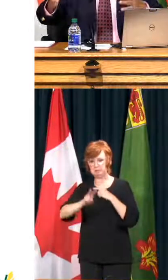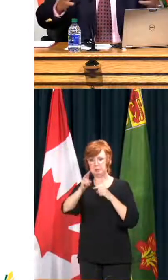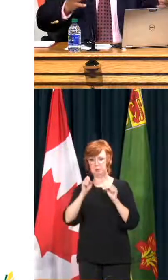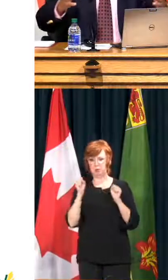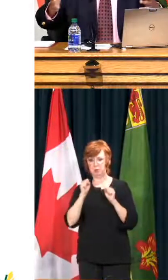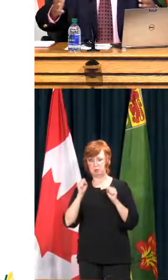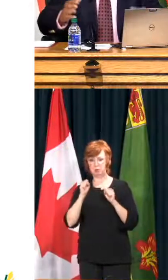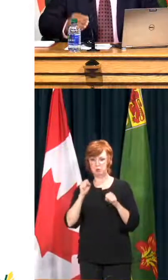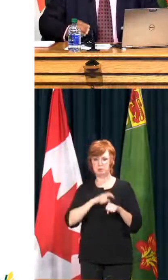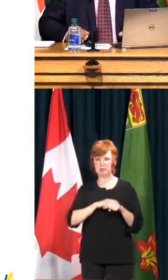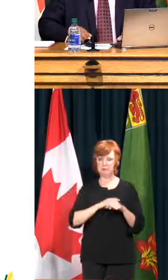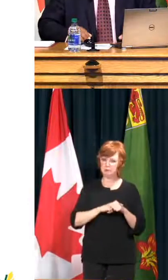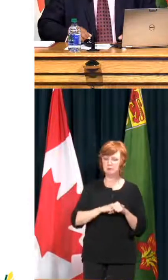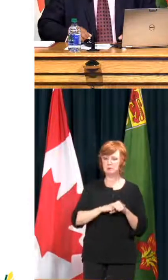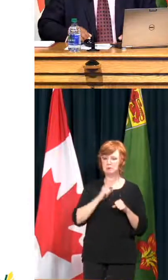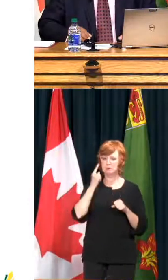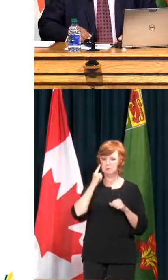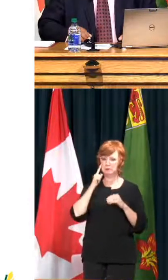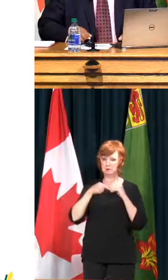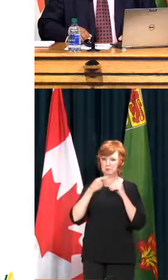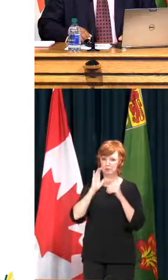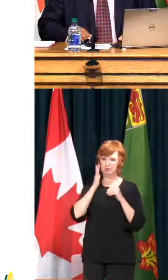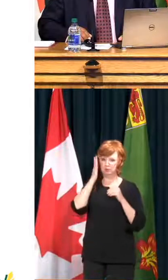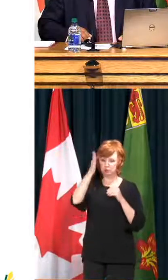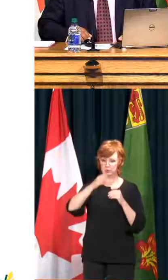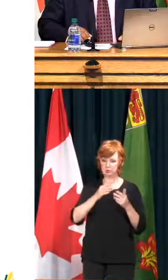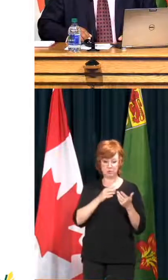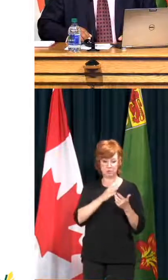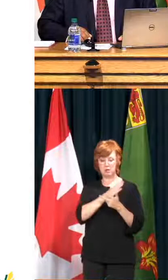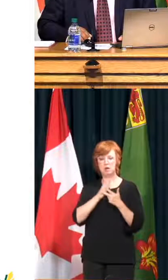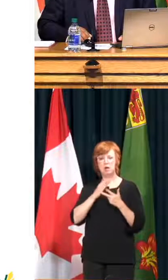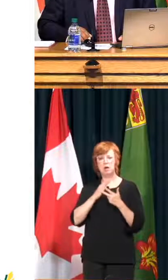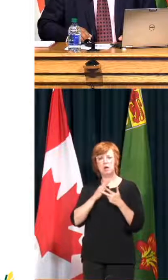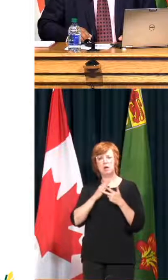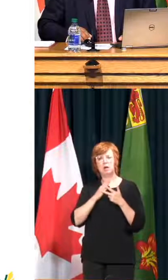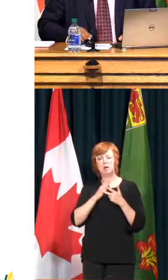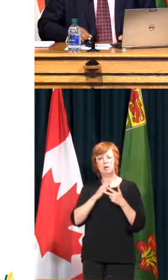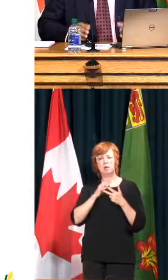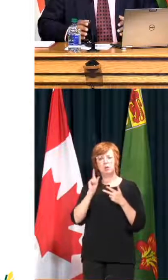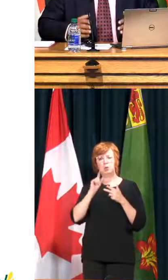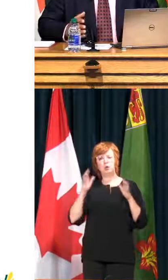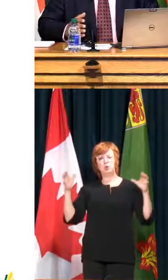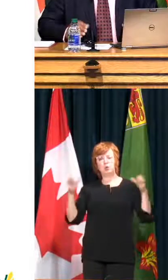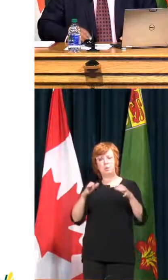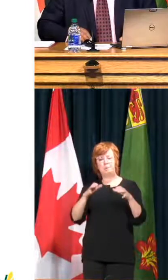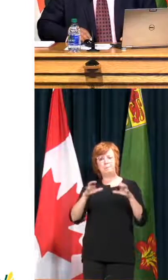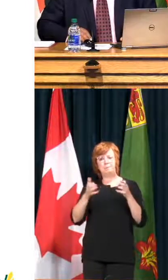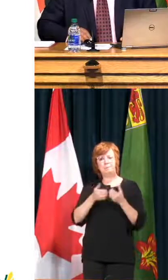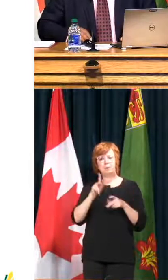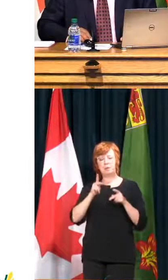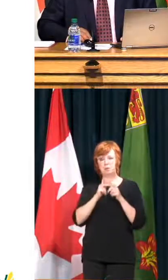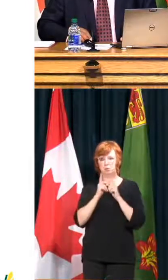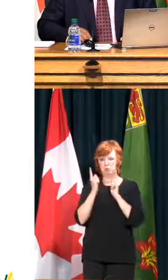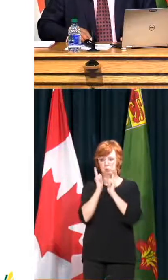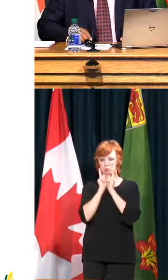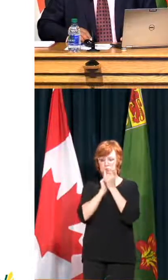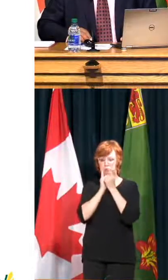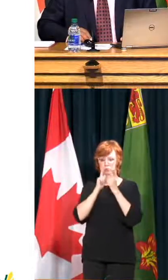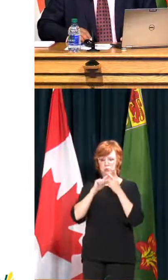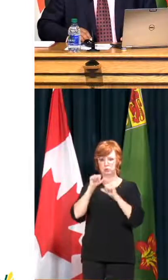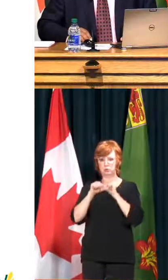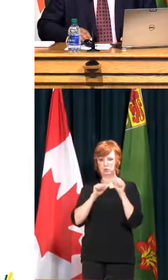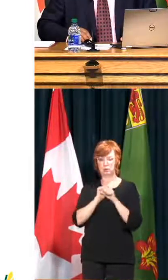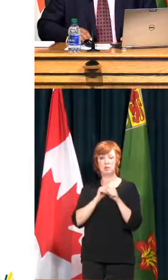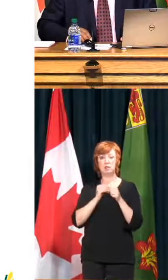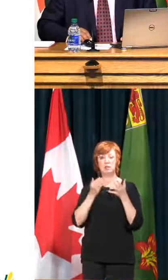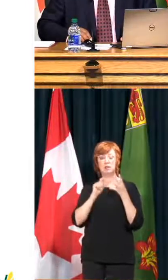Crowds where people aren't maintaining the 2-meter distance, I think is something we need to be aware of. Having a mask on hand to put on, if you're not confident